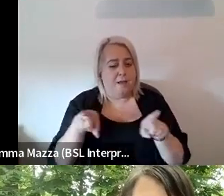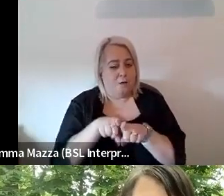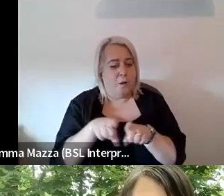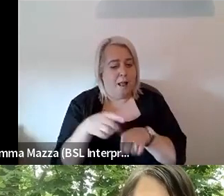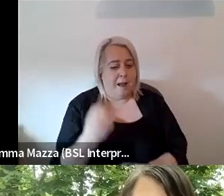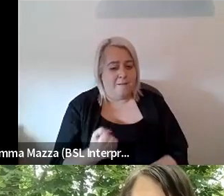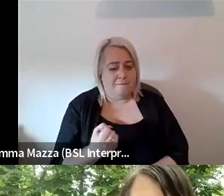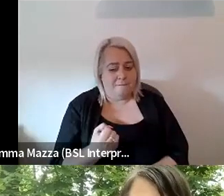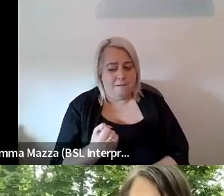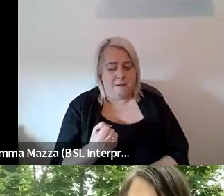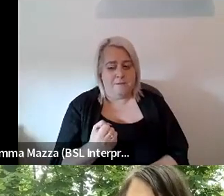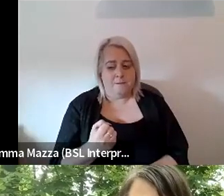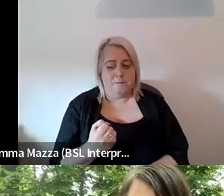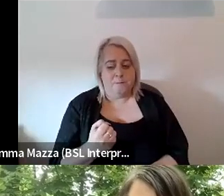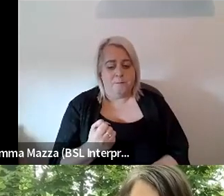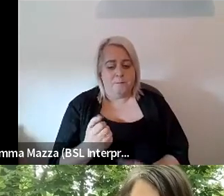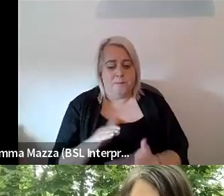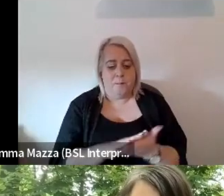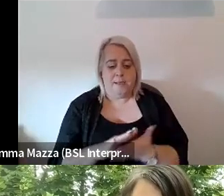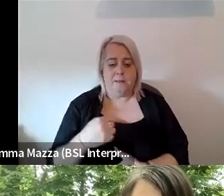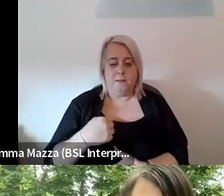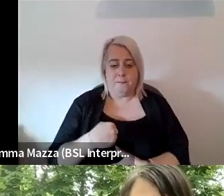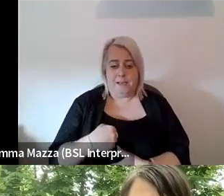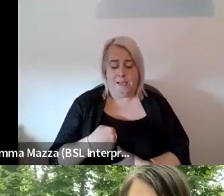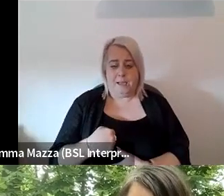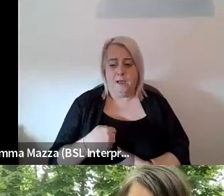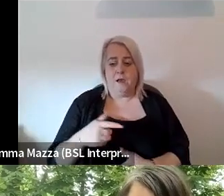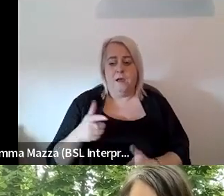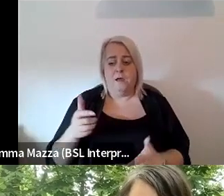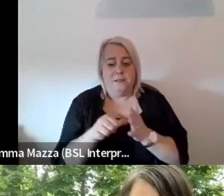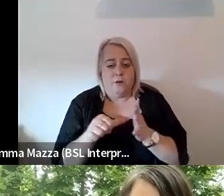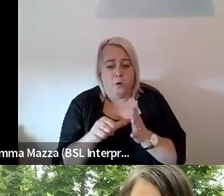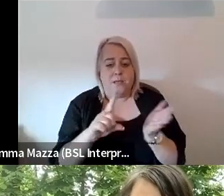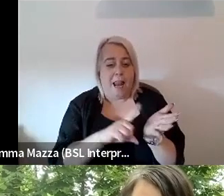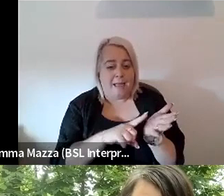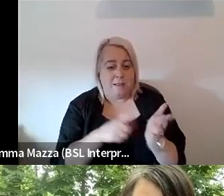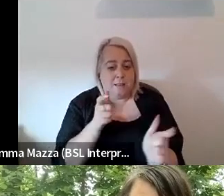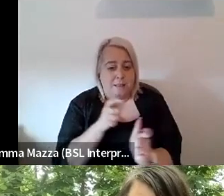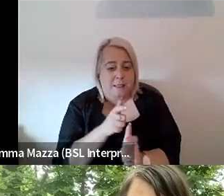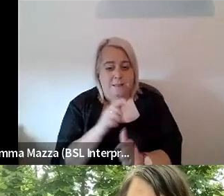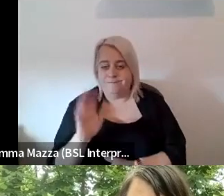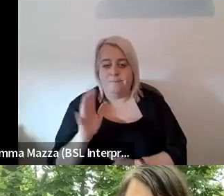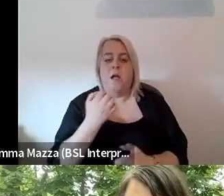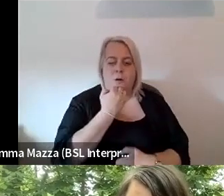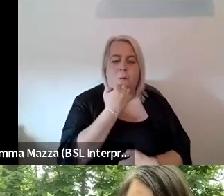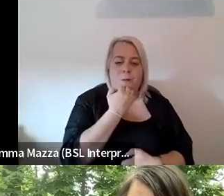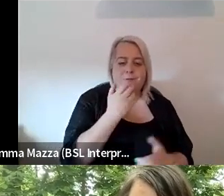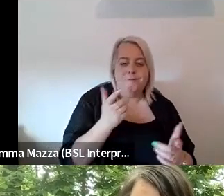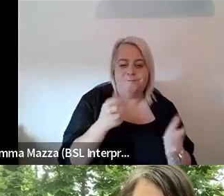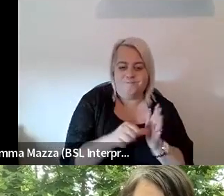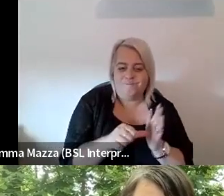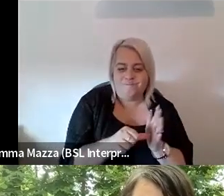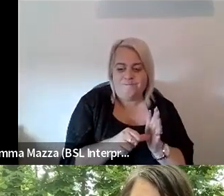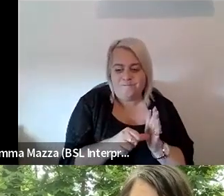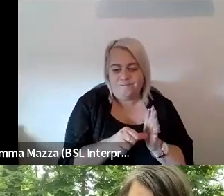so for me, even though I don't have the difficulty with letters that I do with numbers, so as a